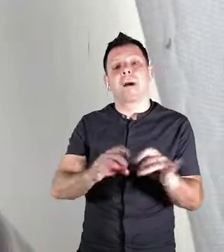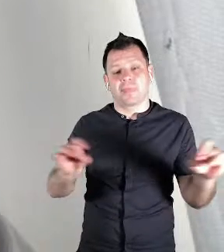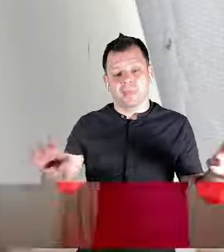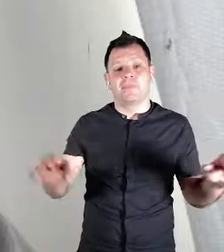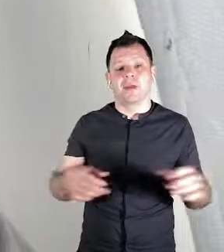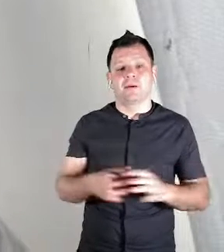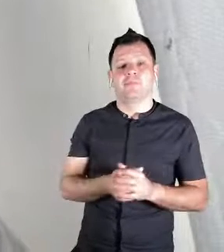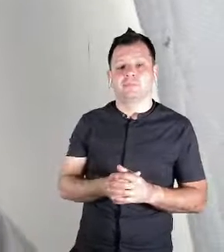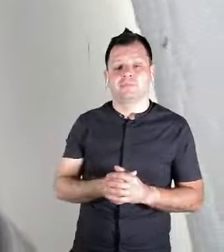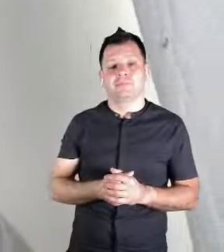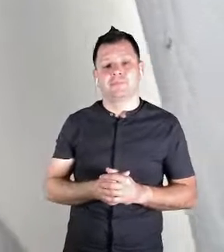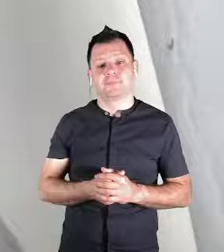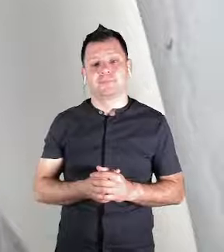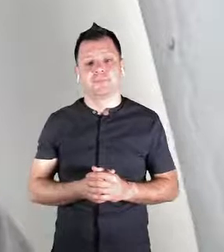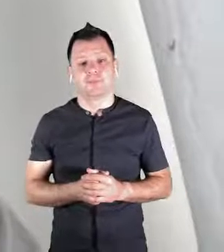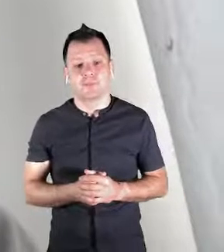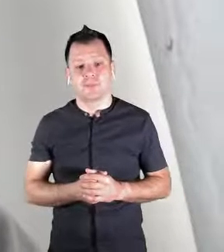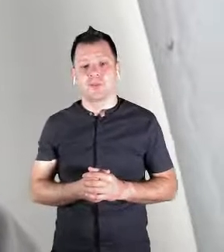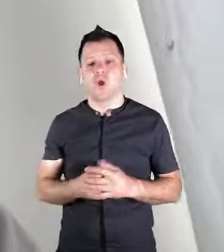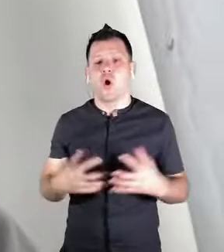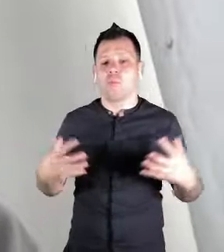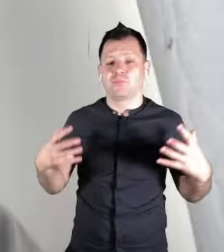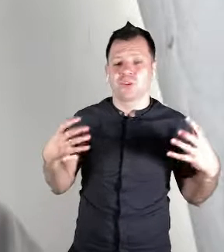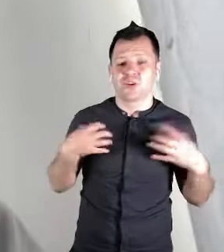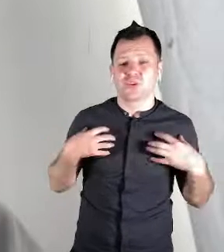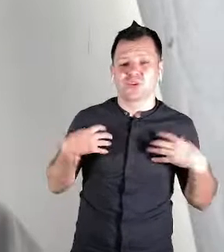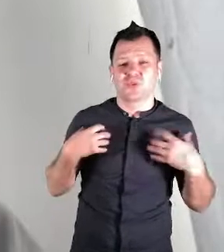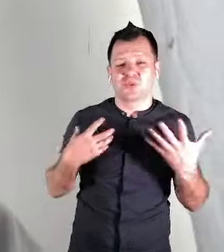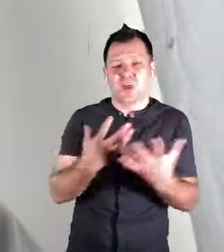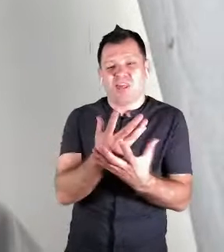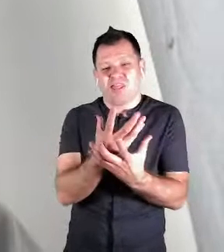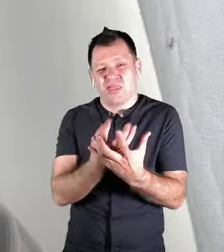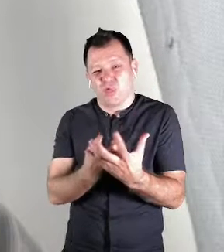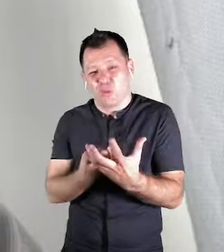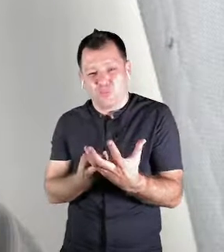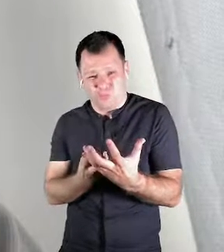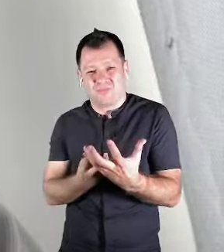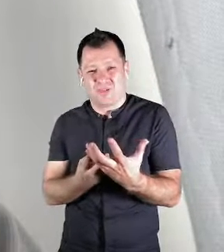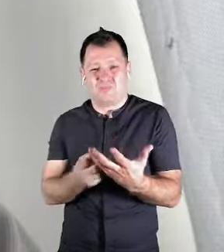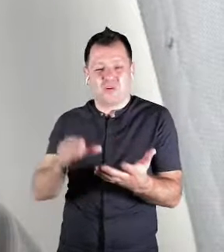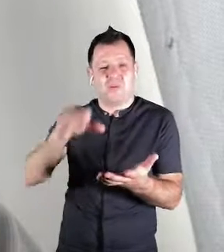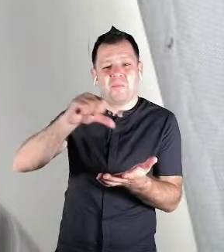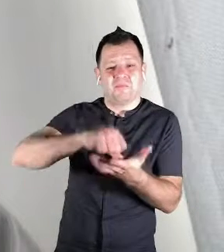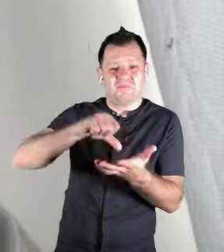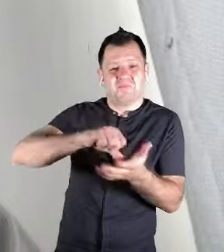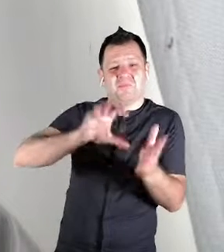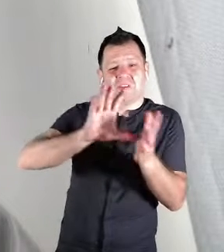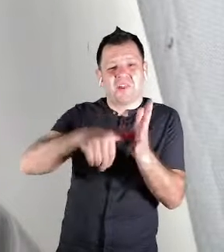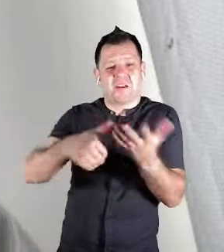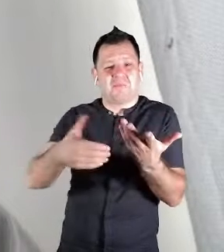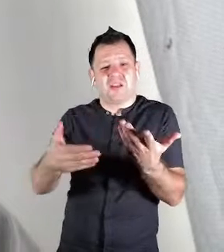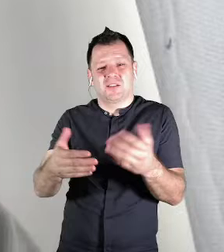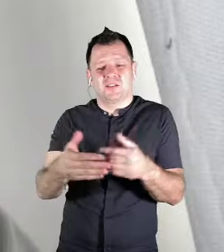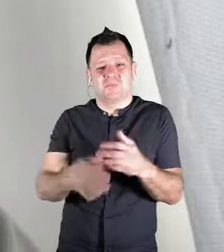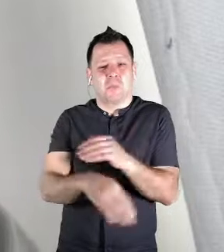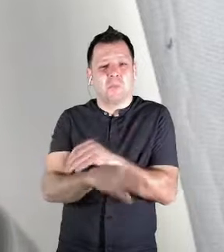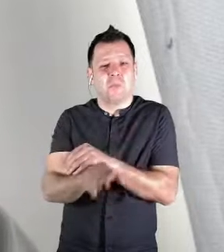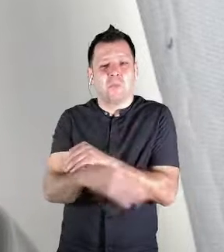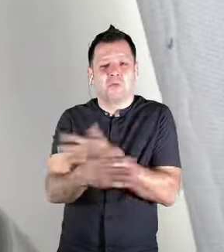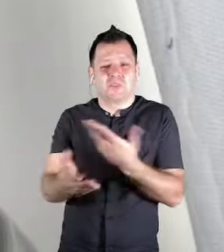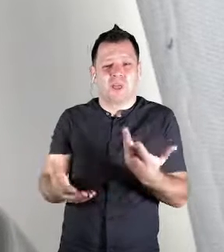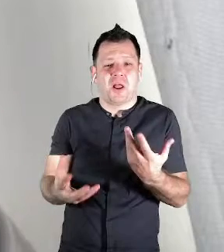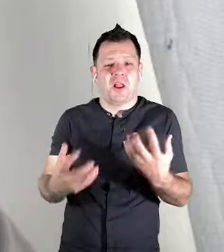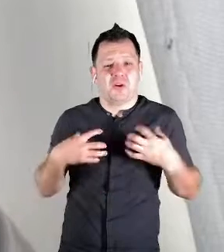has been sucked out of the city centers, and I don't know if they will ever come back. And even these